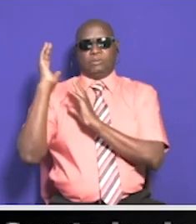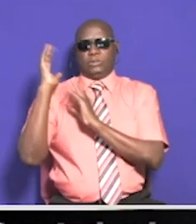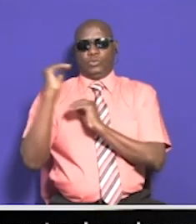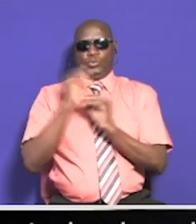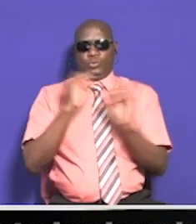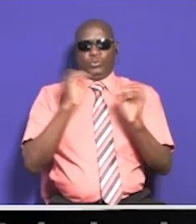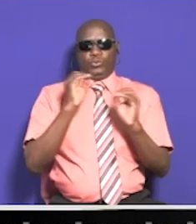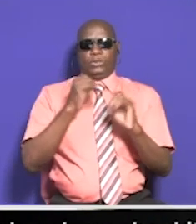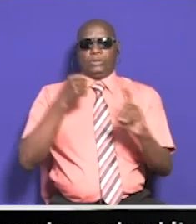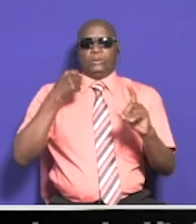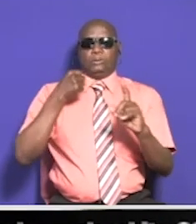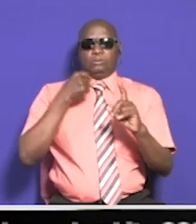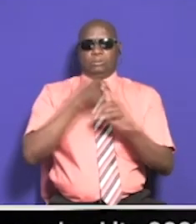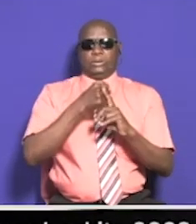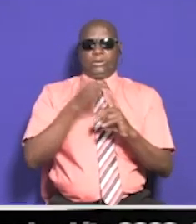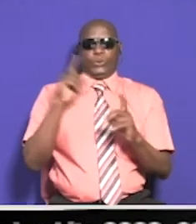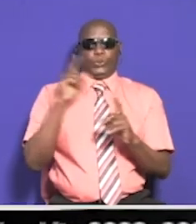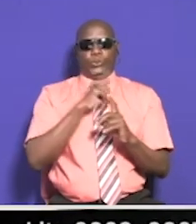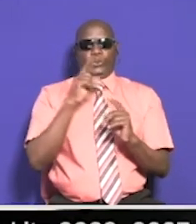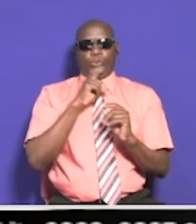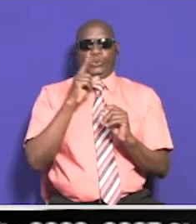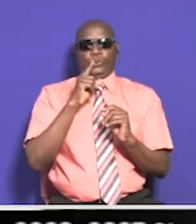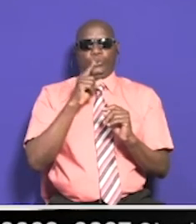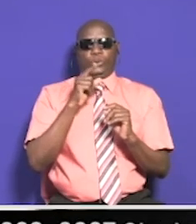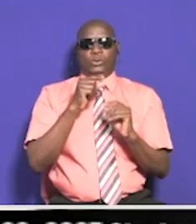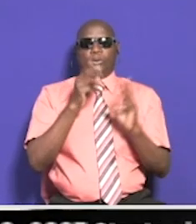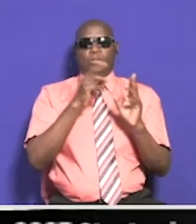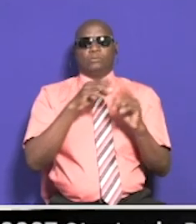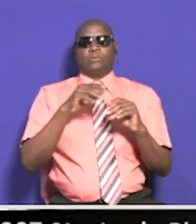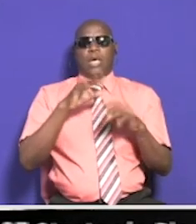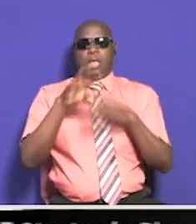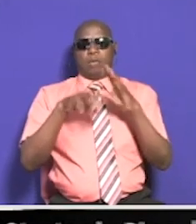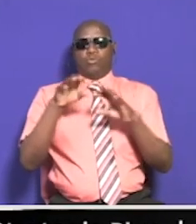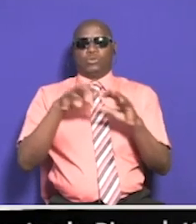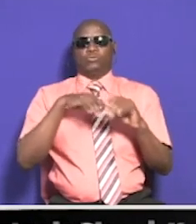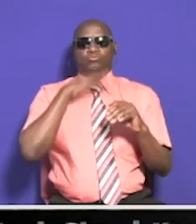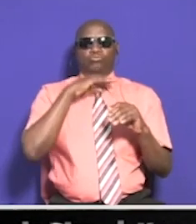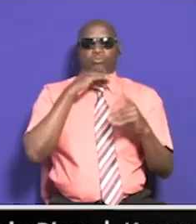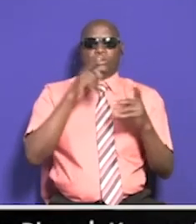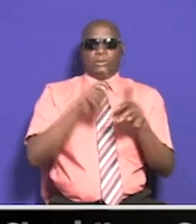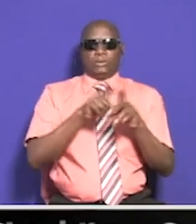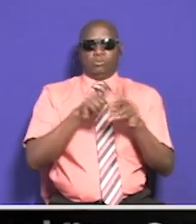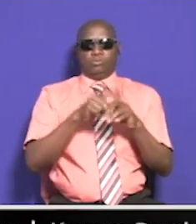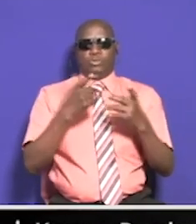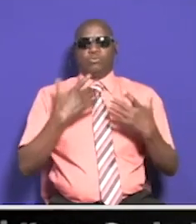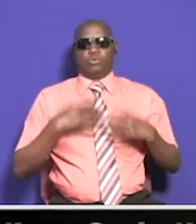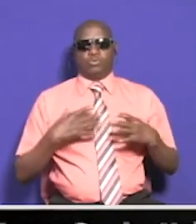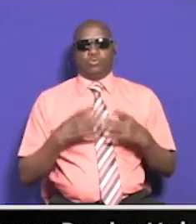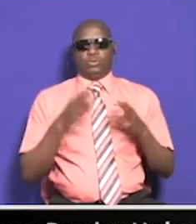of its impact on nature. It was unprecedented in terms of its impact on civilization and humanity. And we are